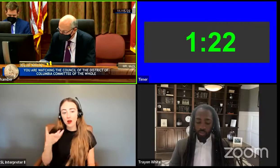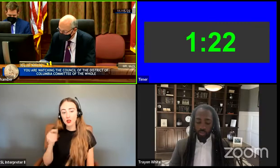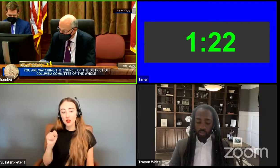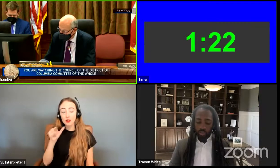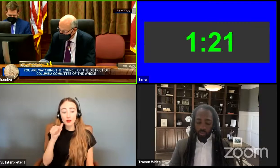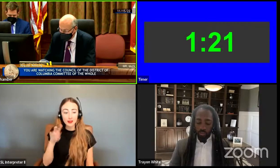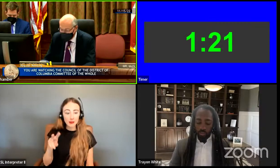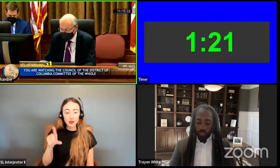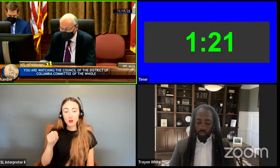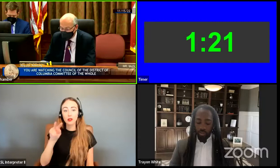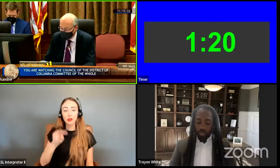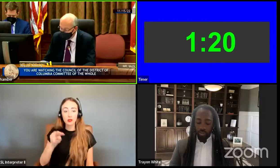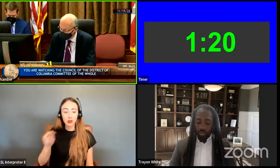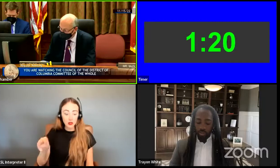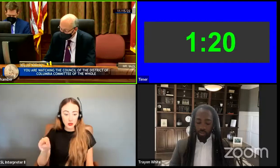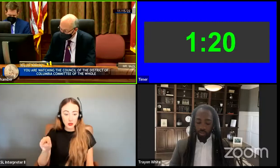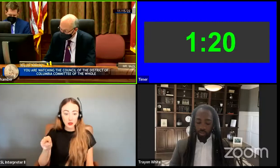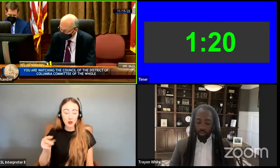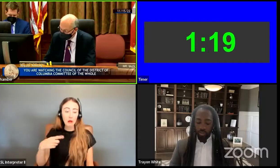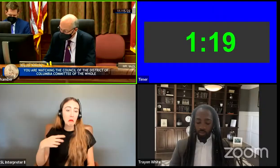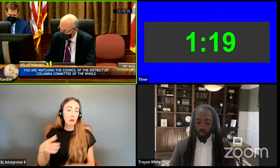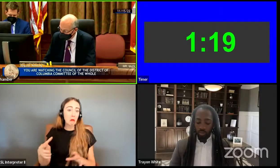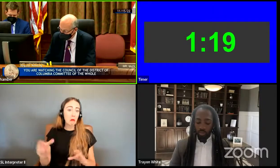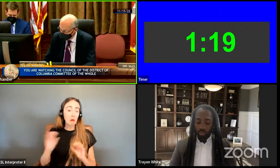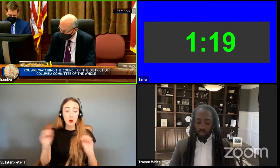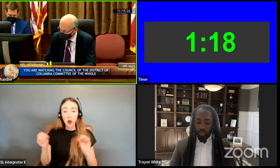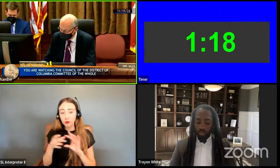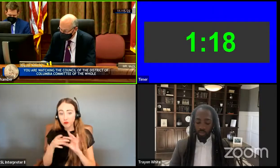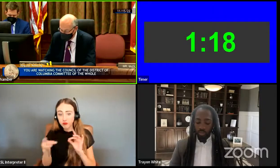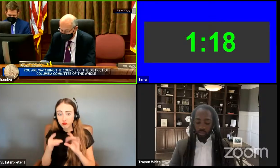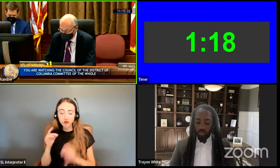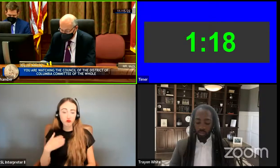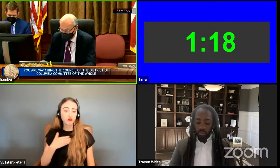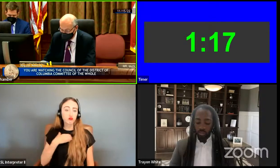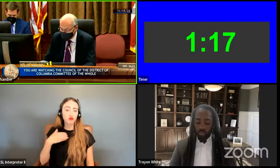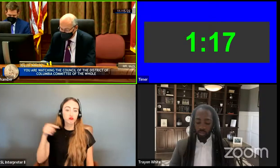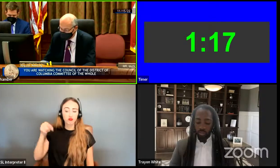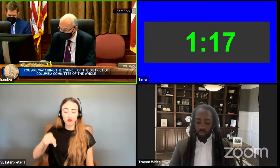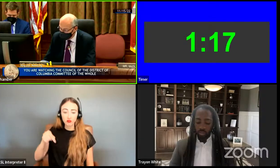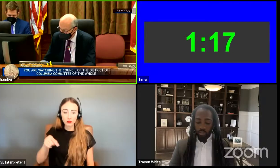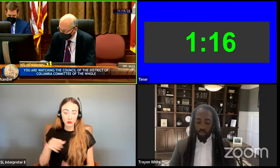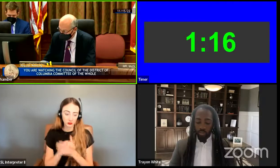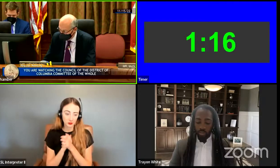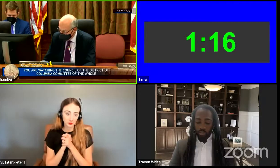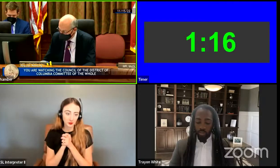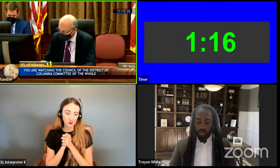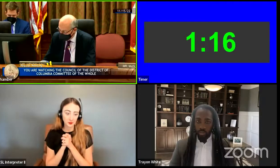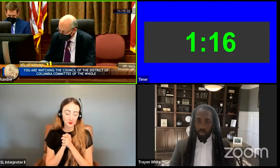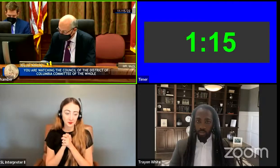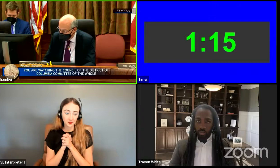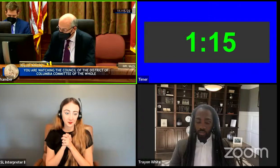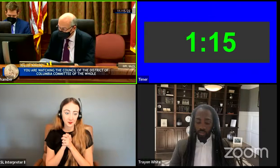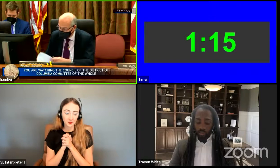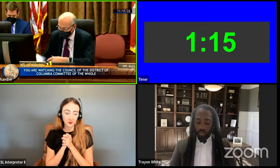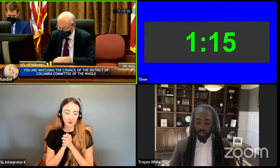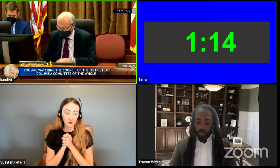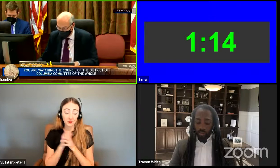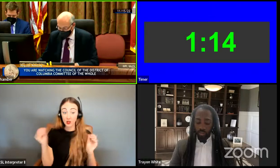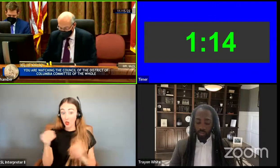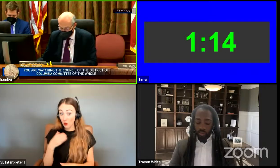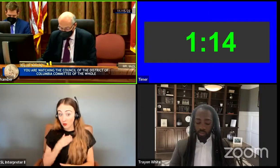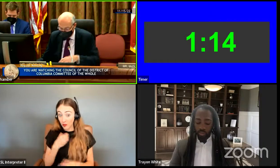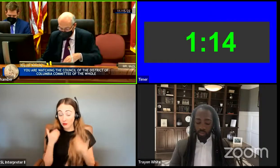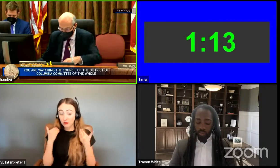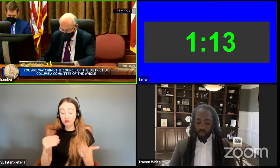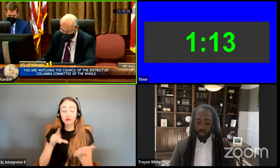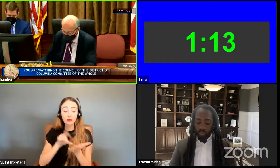27th, 2022. Committee received no testimony or comments in opposition to the legislation. Without objection, I move